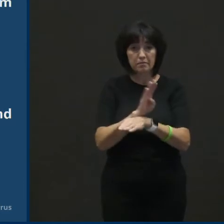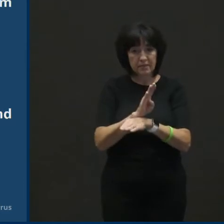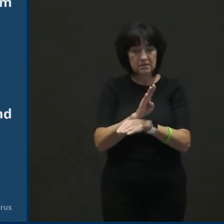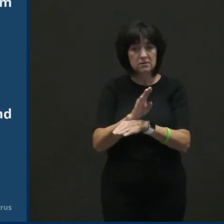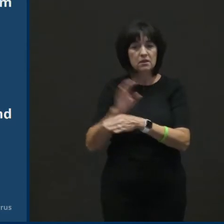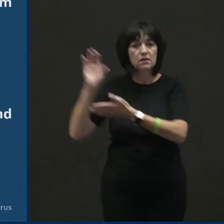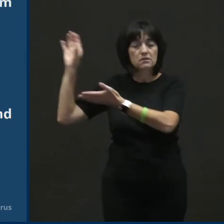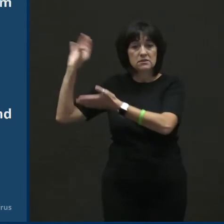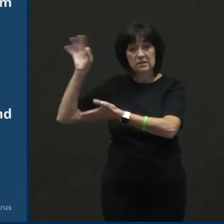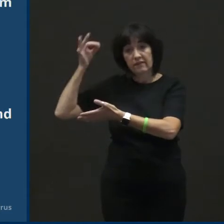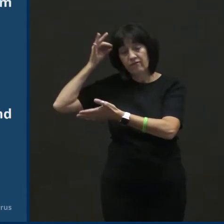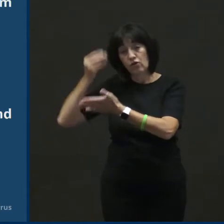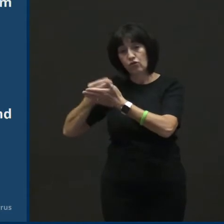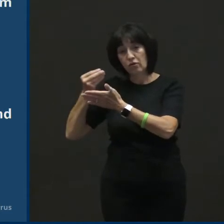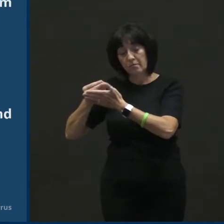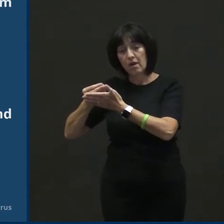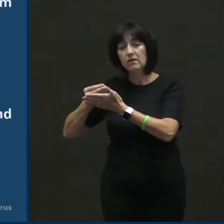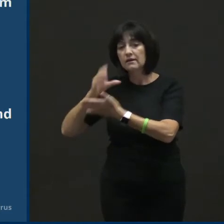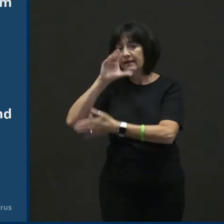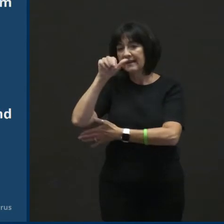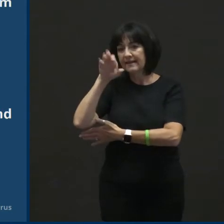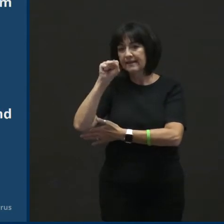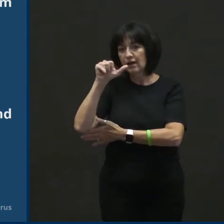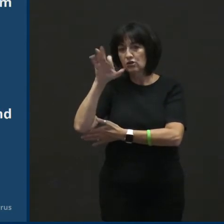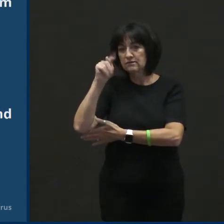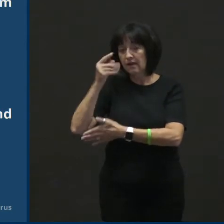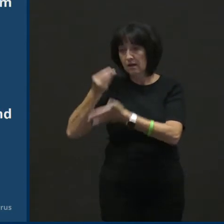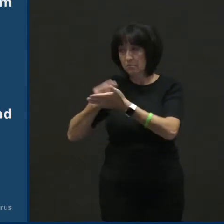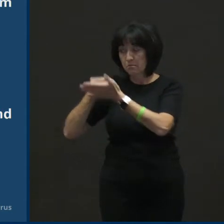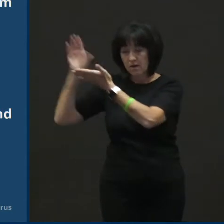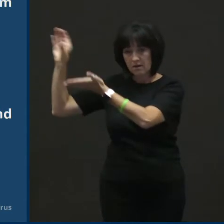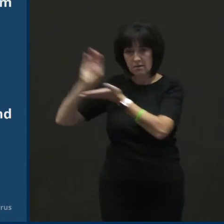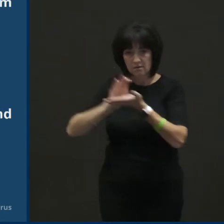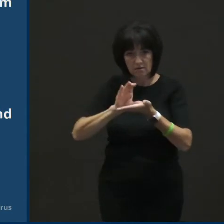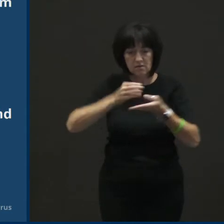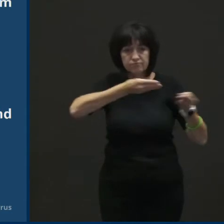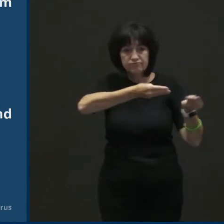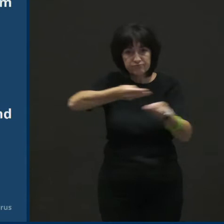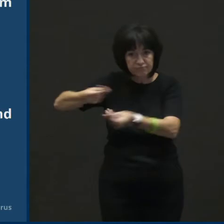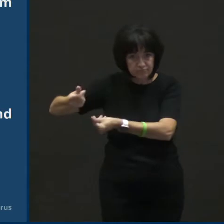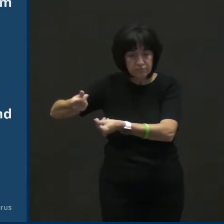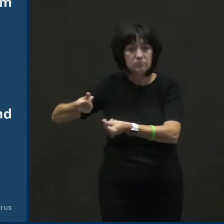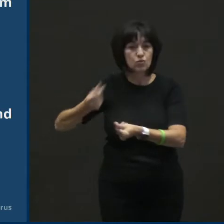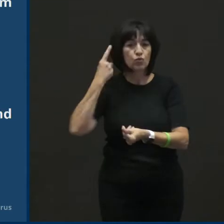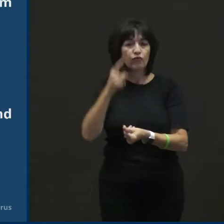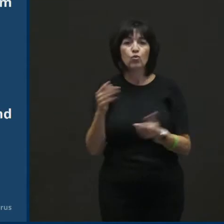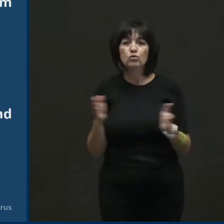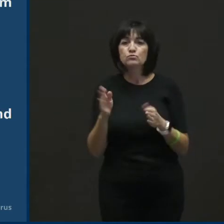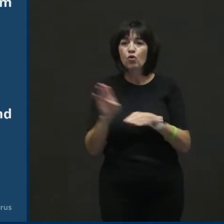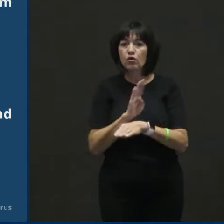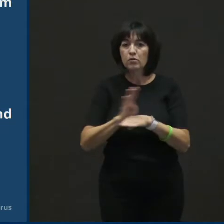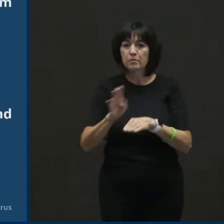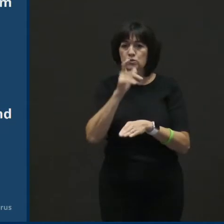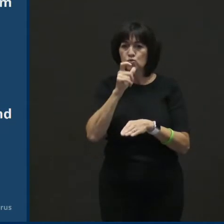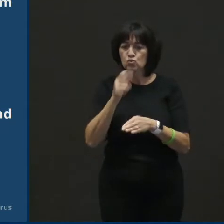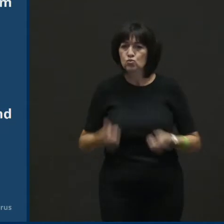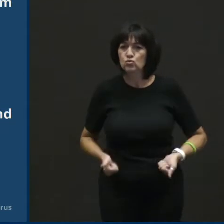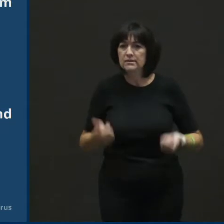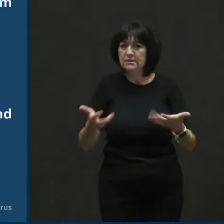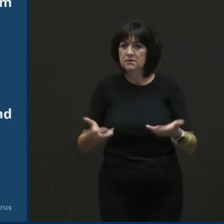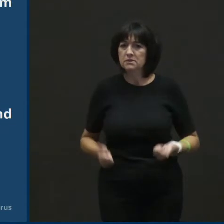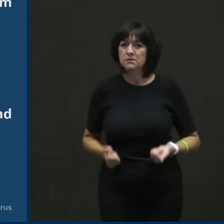small businesses. This is CARES Act funding as well, and eligible nonprofits. We know that many